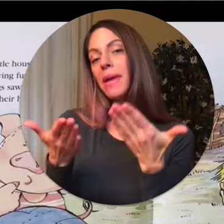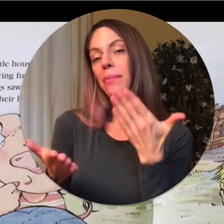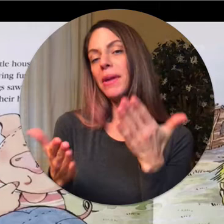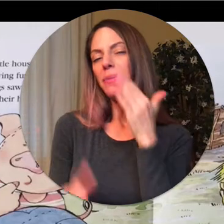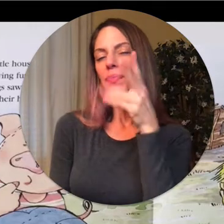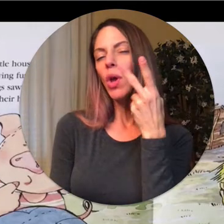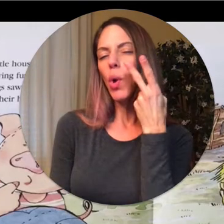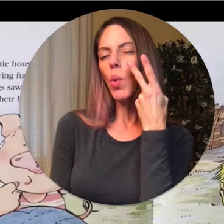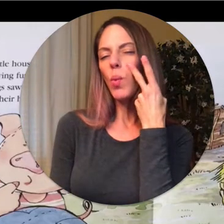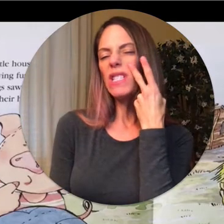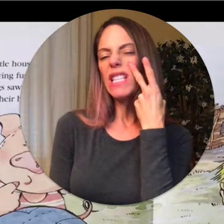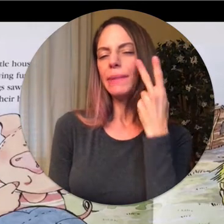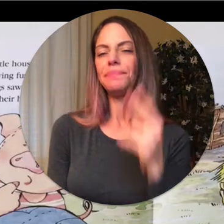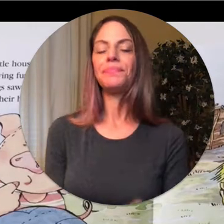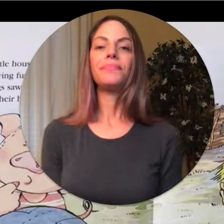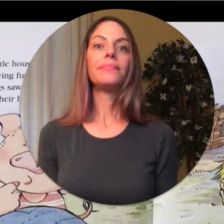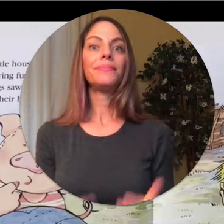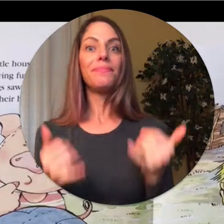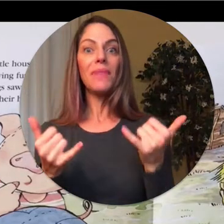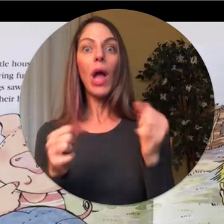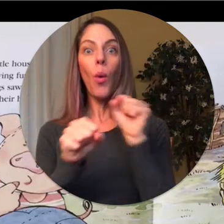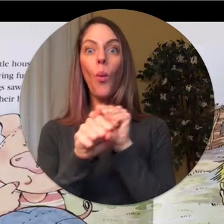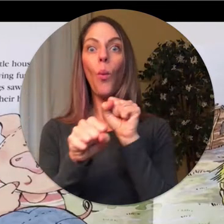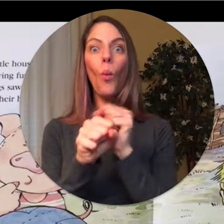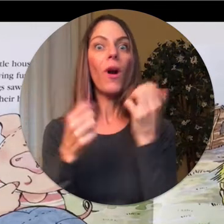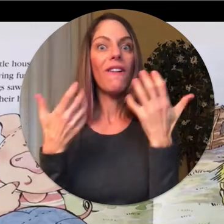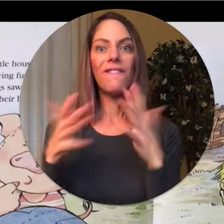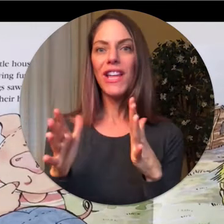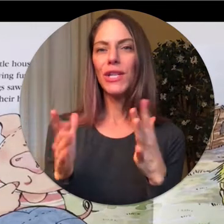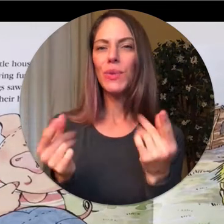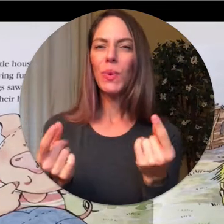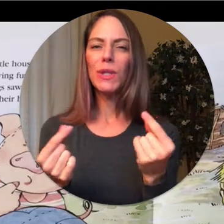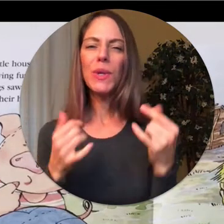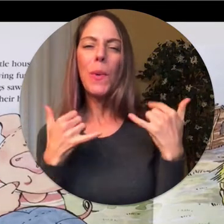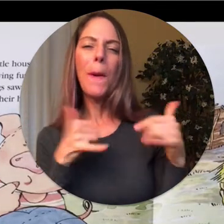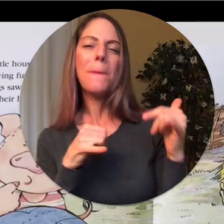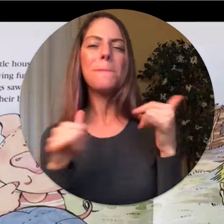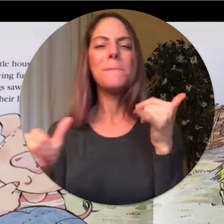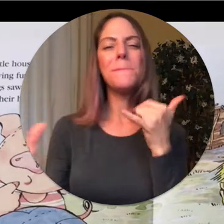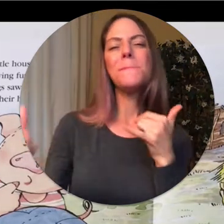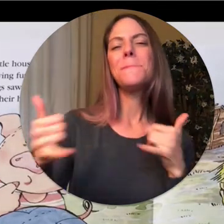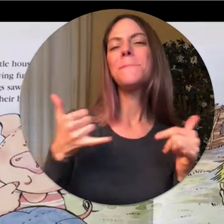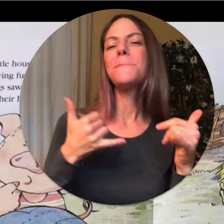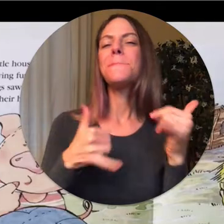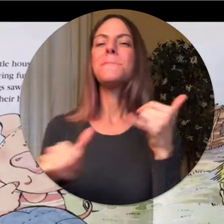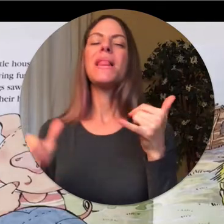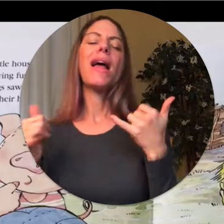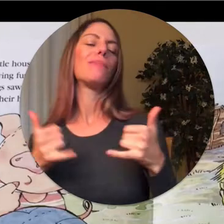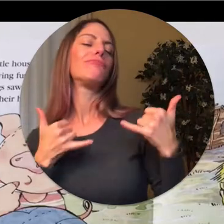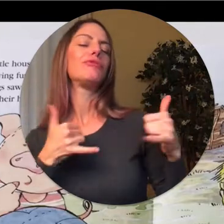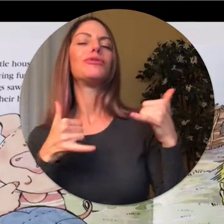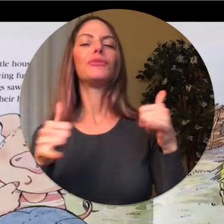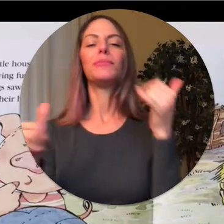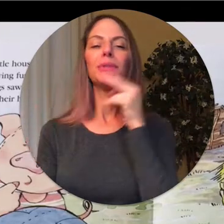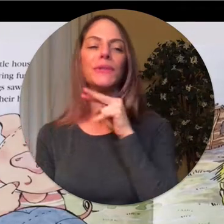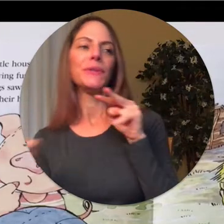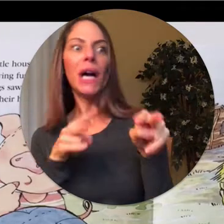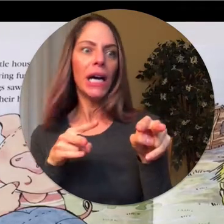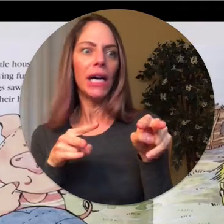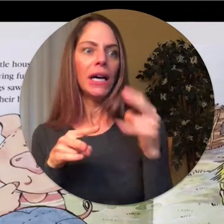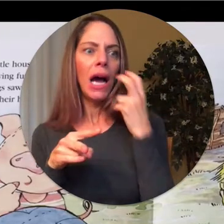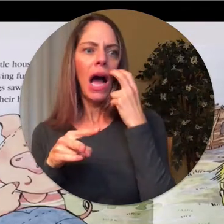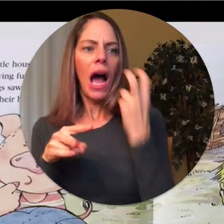happened across some wolf tracks. When the pigs saw that a wolf had been nearby, they all ran home and locked their houses